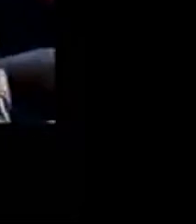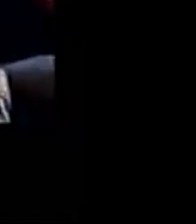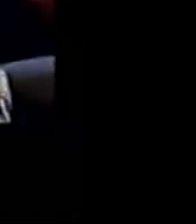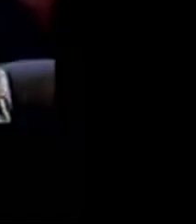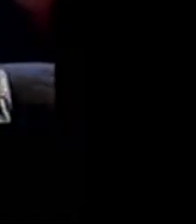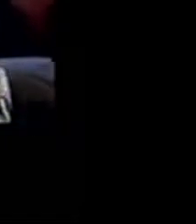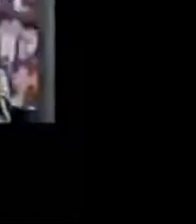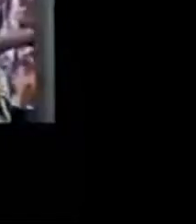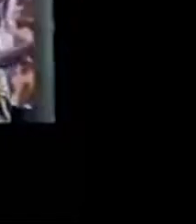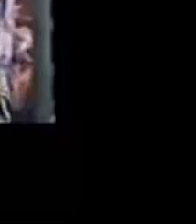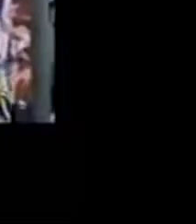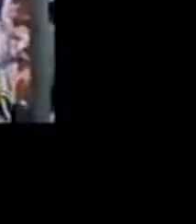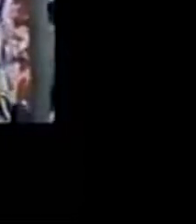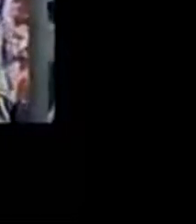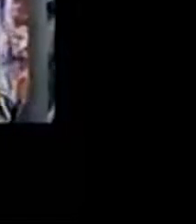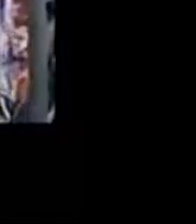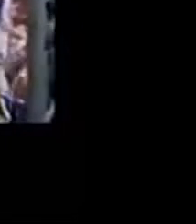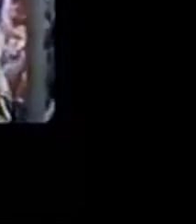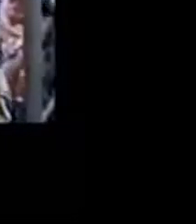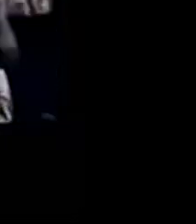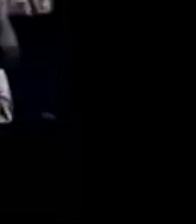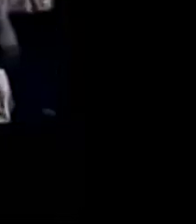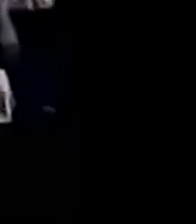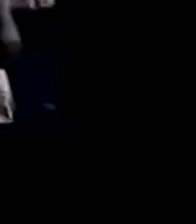one of us